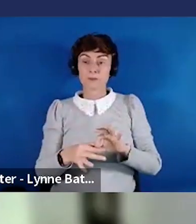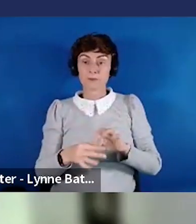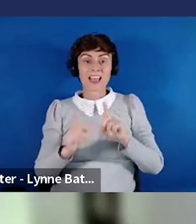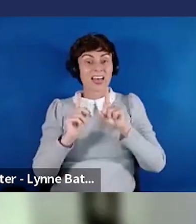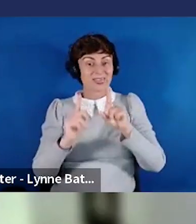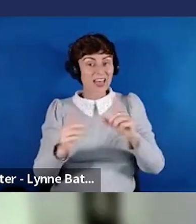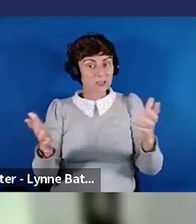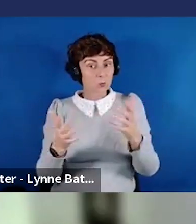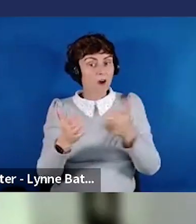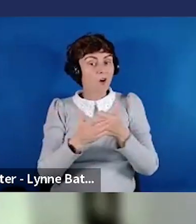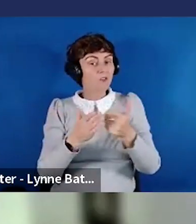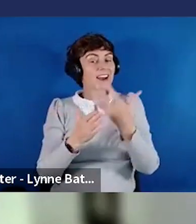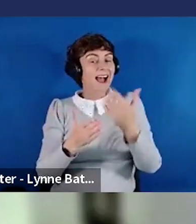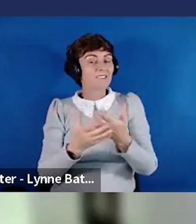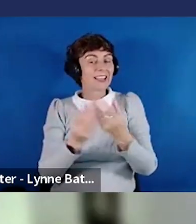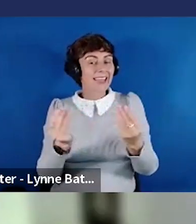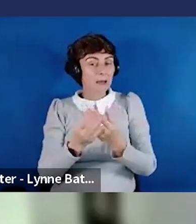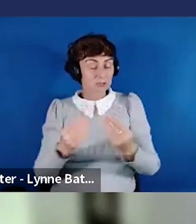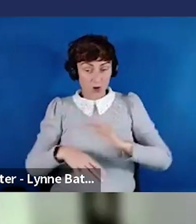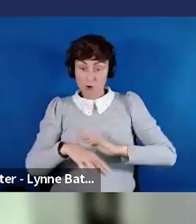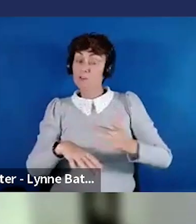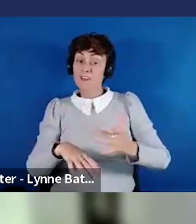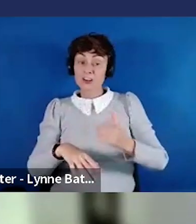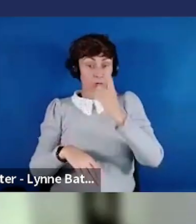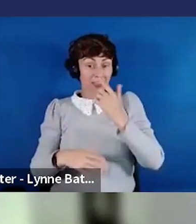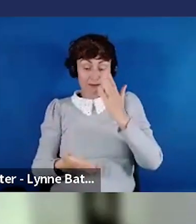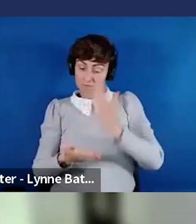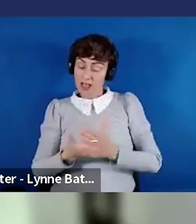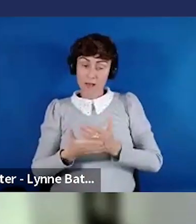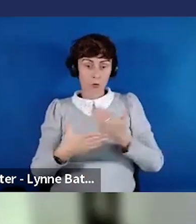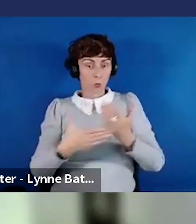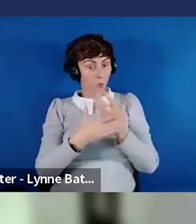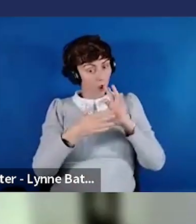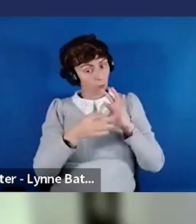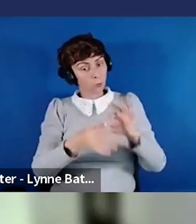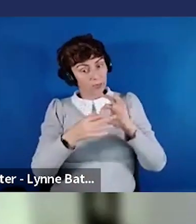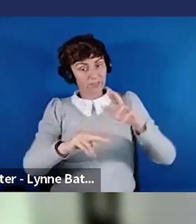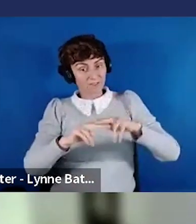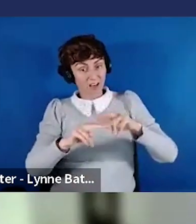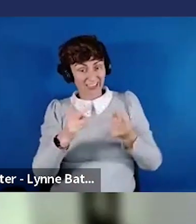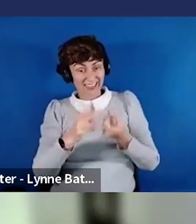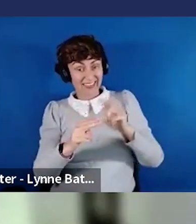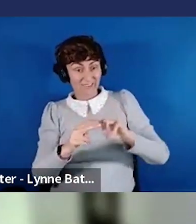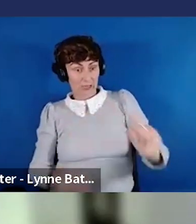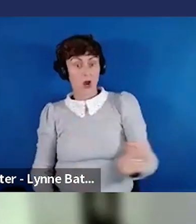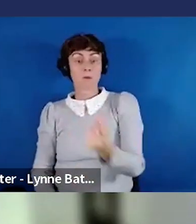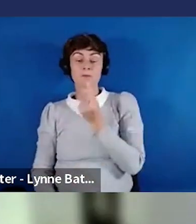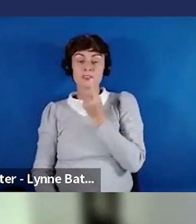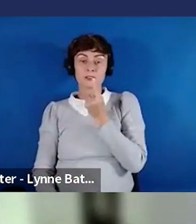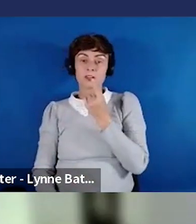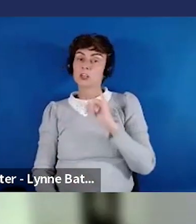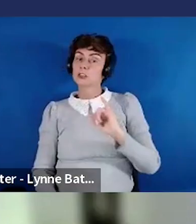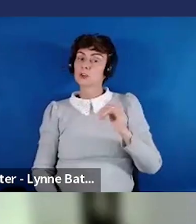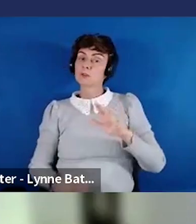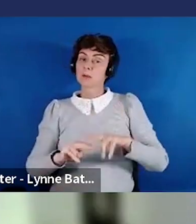around the family will absolutely be able to do all of those things with that dad if that dad is stood there and engaged with them. Sometimes the dads are not.